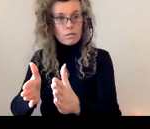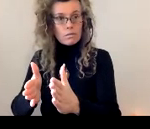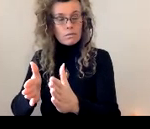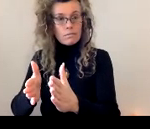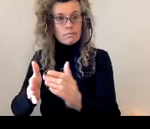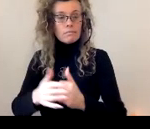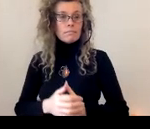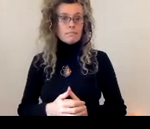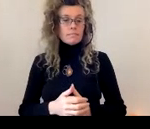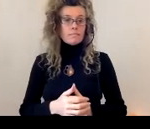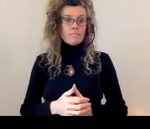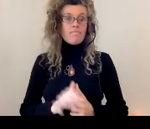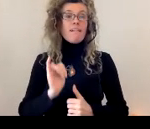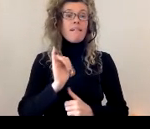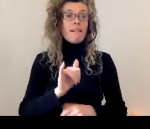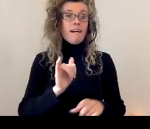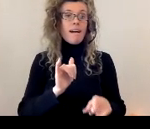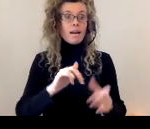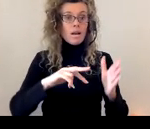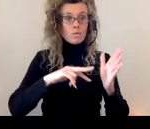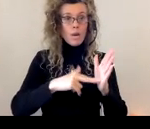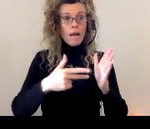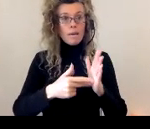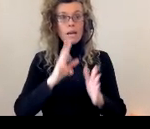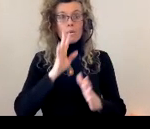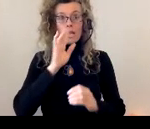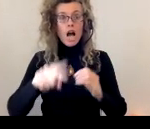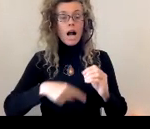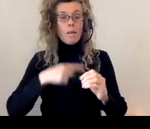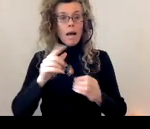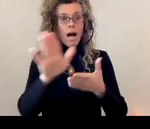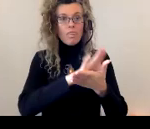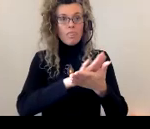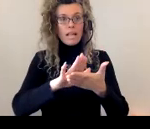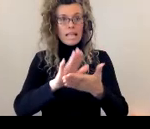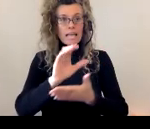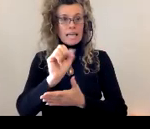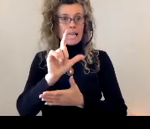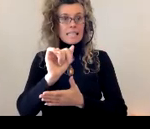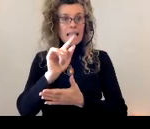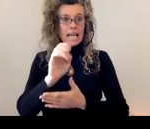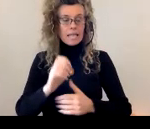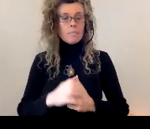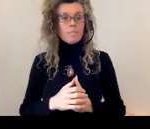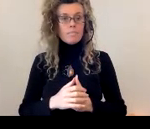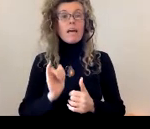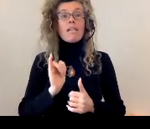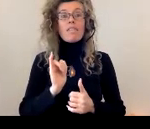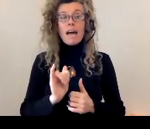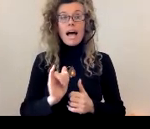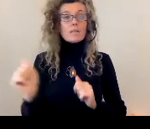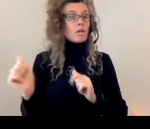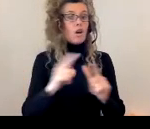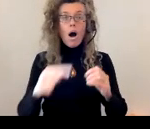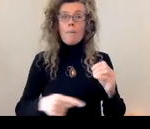for you. That is what I mean when I talk about the clean slate. That's what it's all